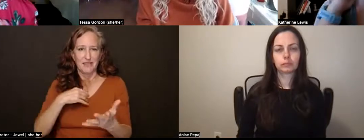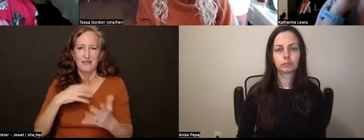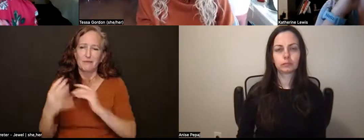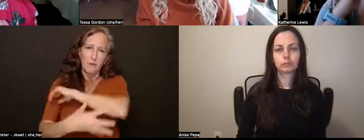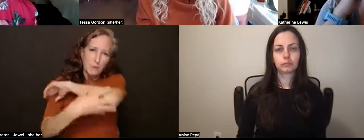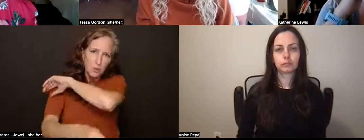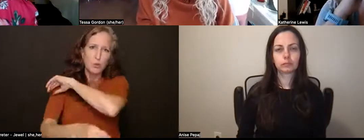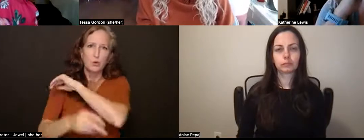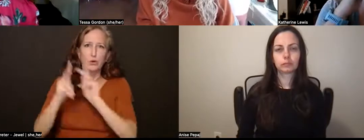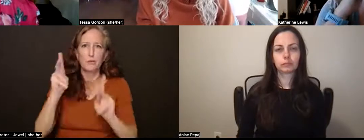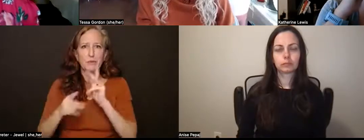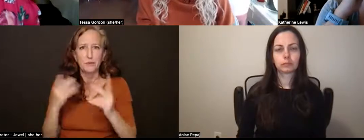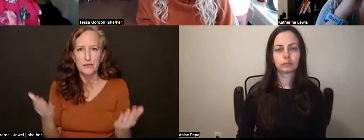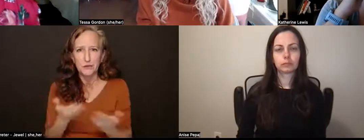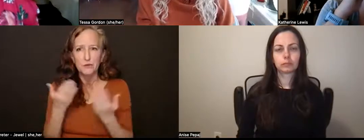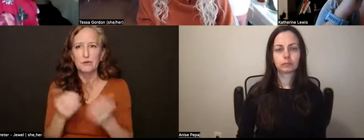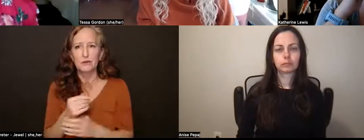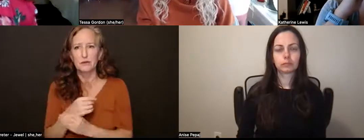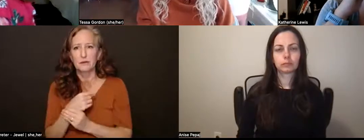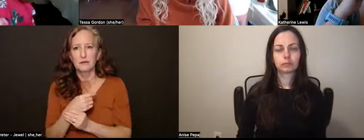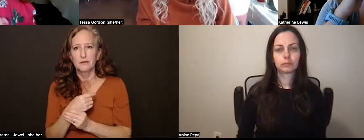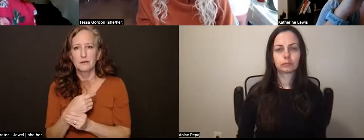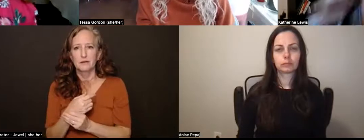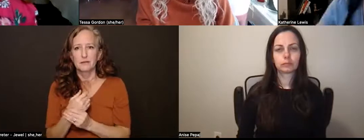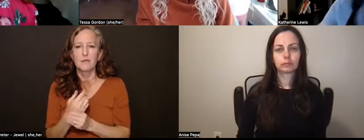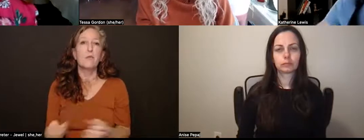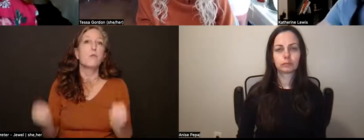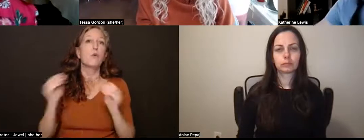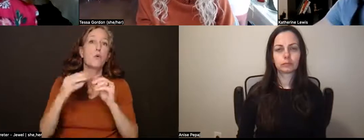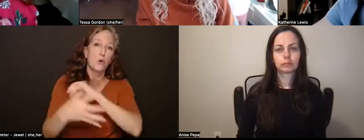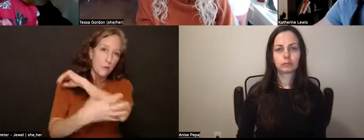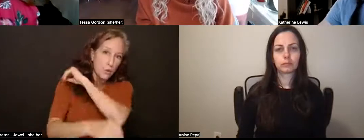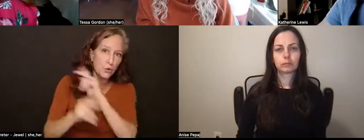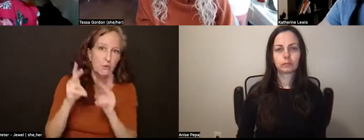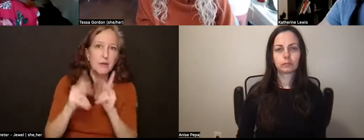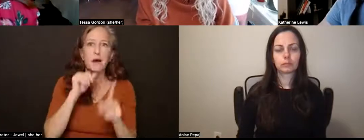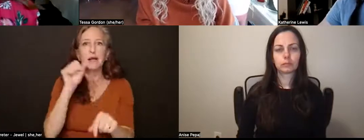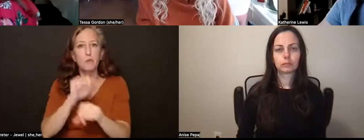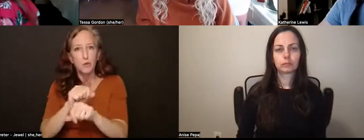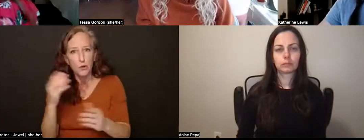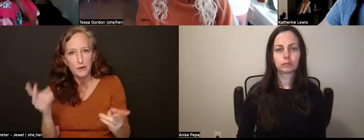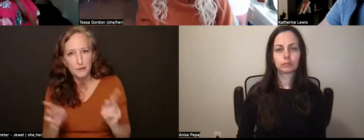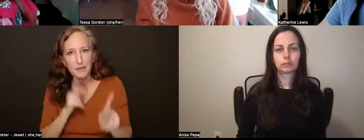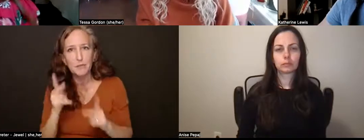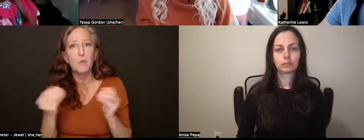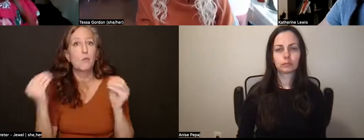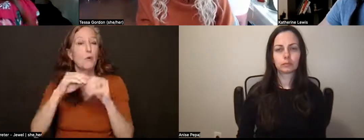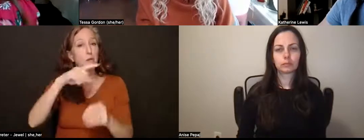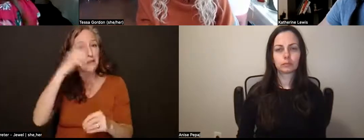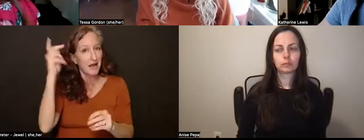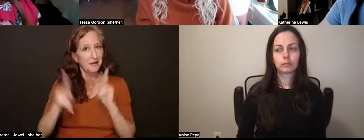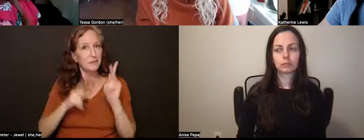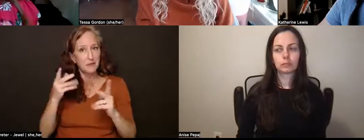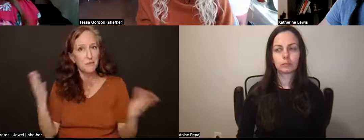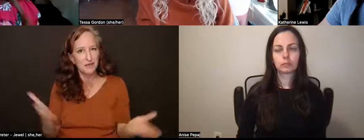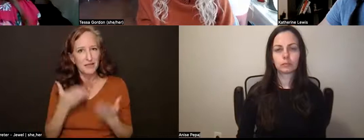impoverished people here. There are more impoverished, more unemployed people in this city, more Black people in this city. And